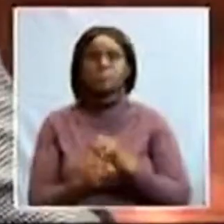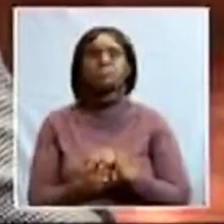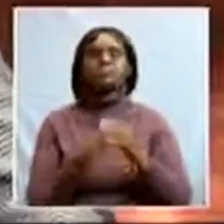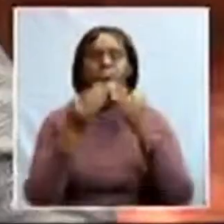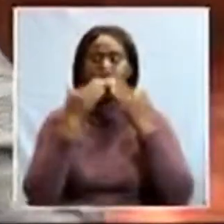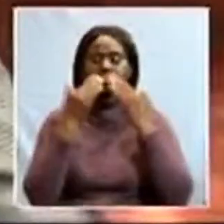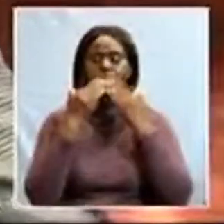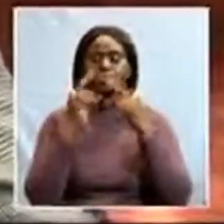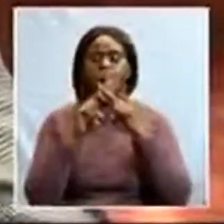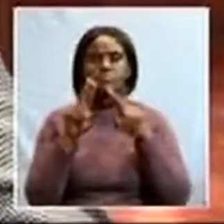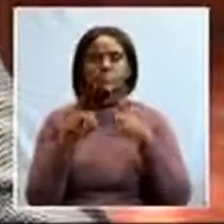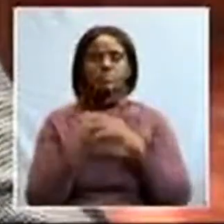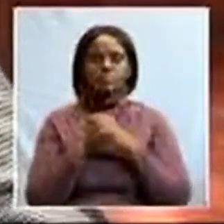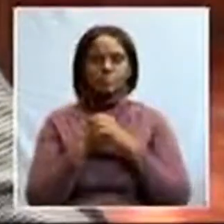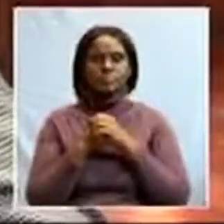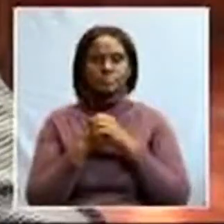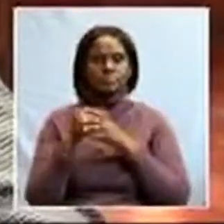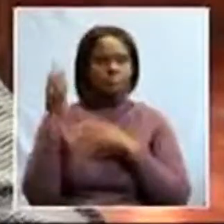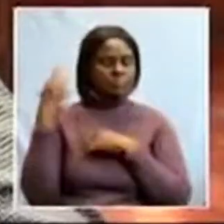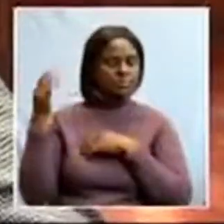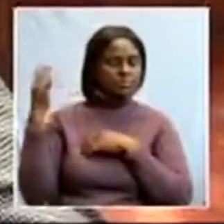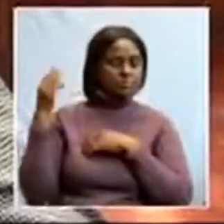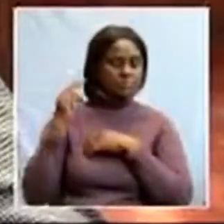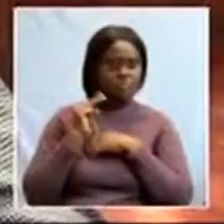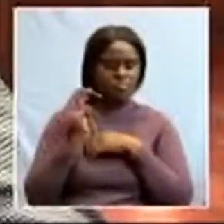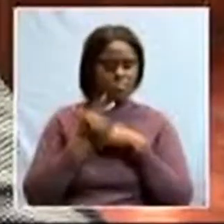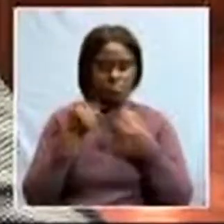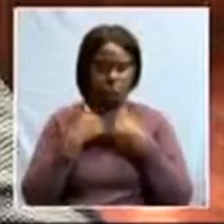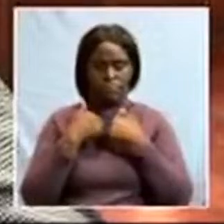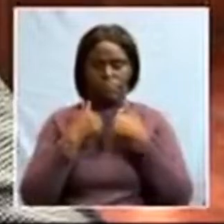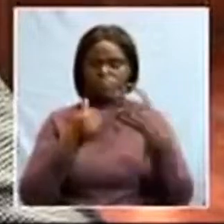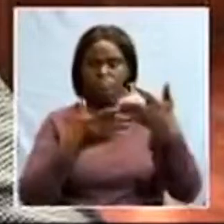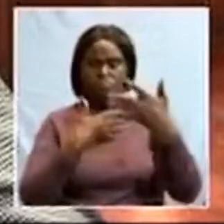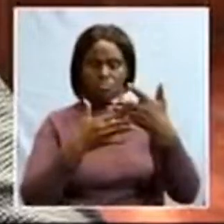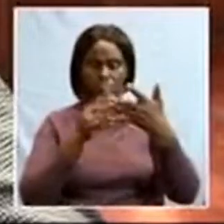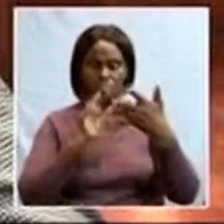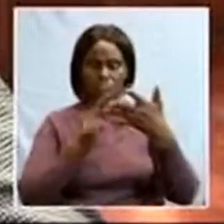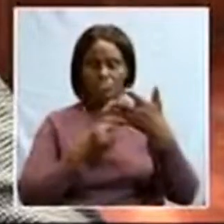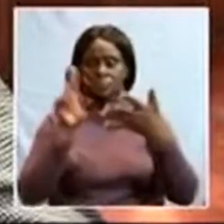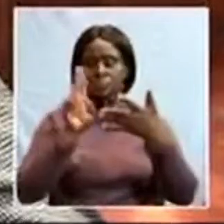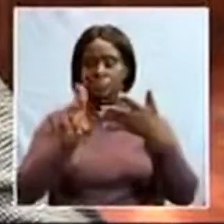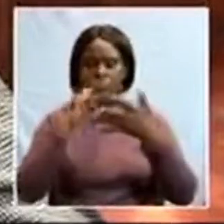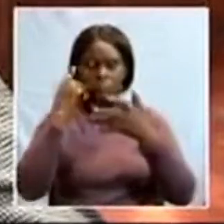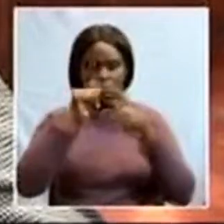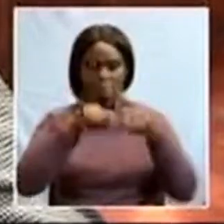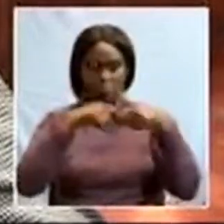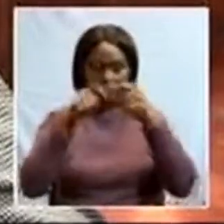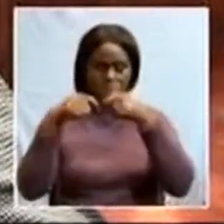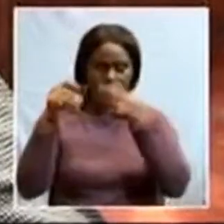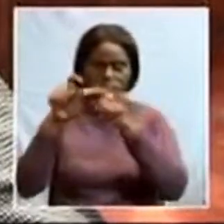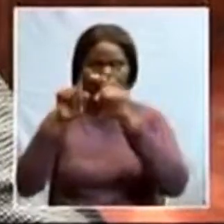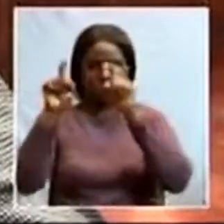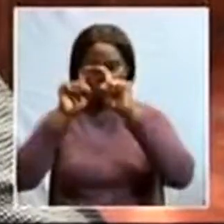Thank you, Chair. Previously, we had a template that we were using for issuing of